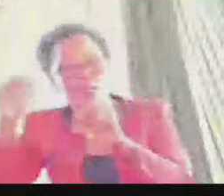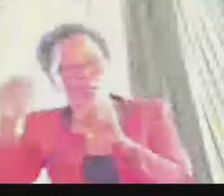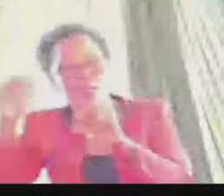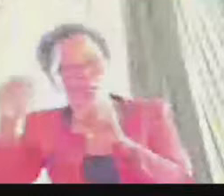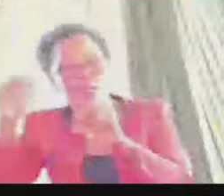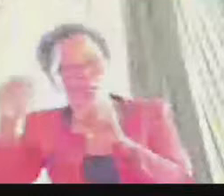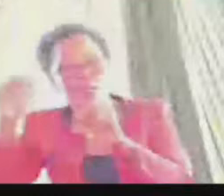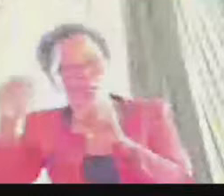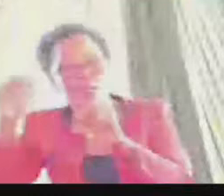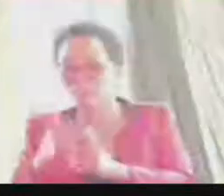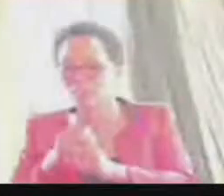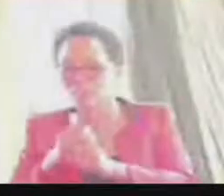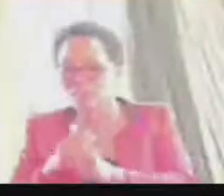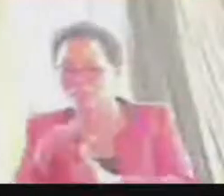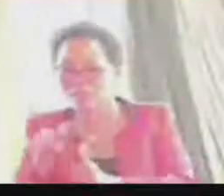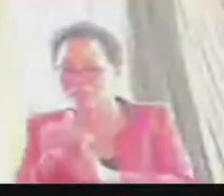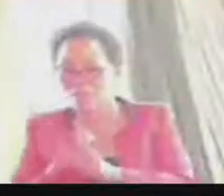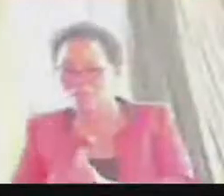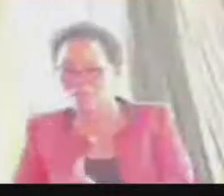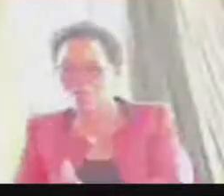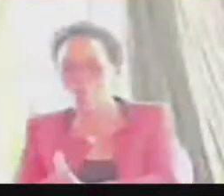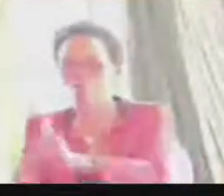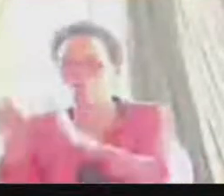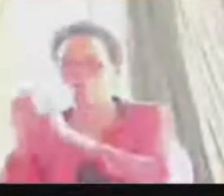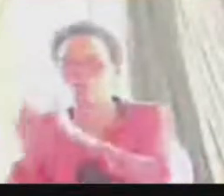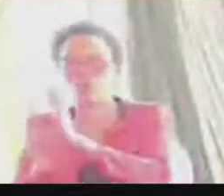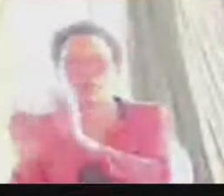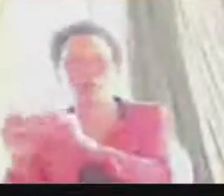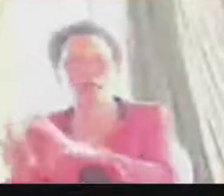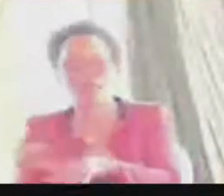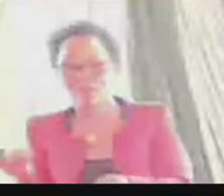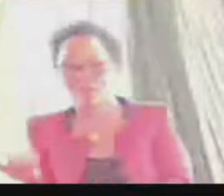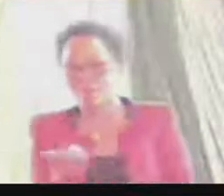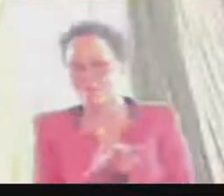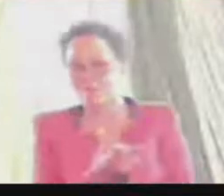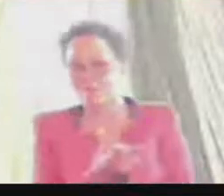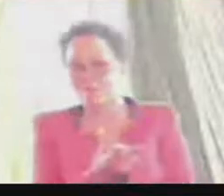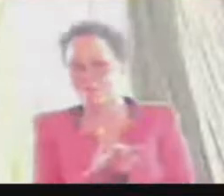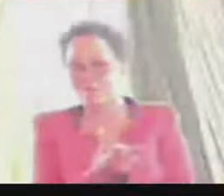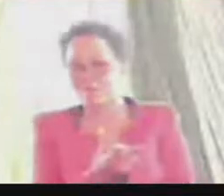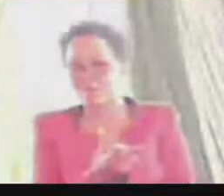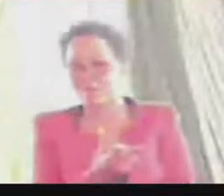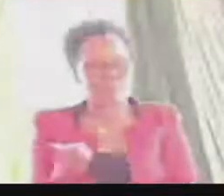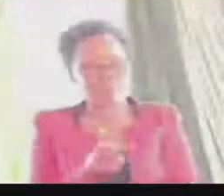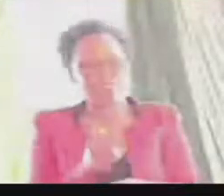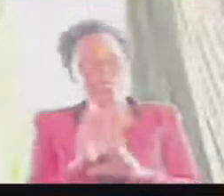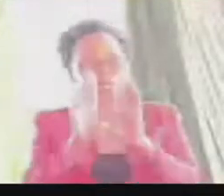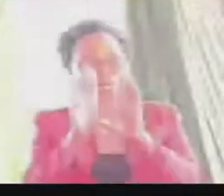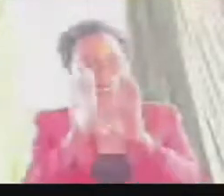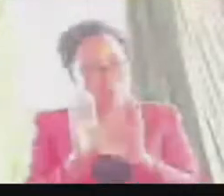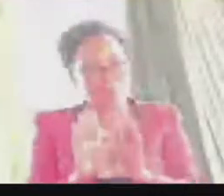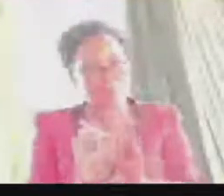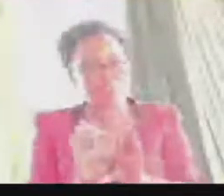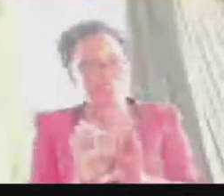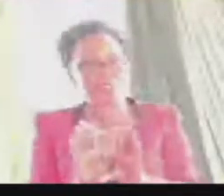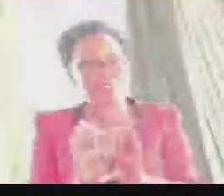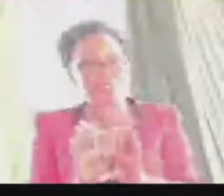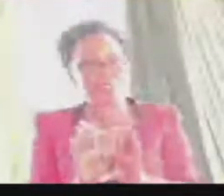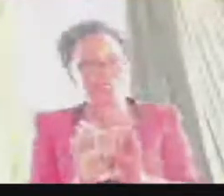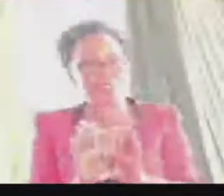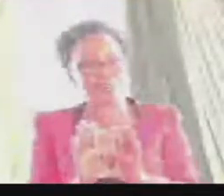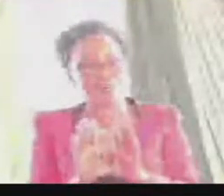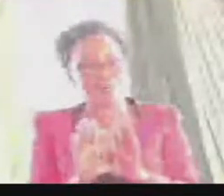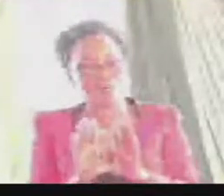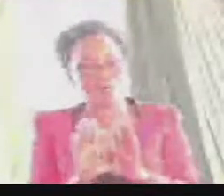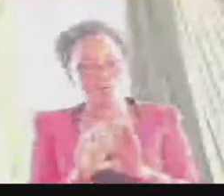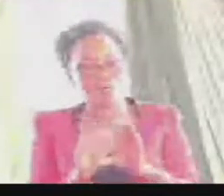It is constitutional. So there is also need to come up with areas with the improvement on